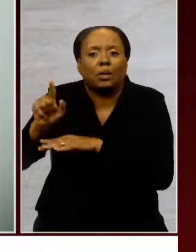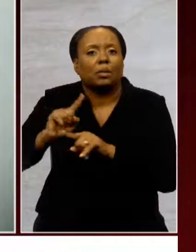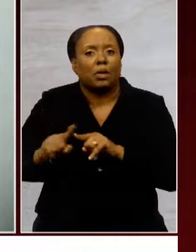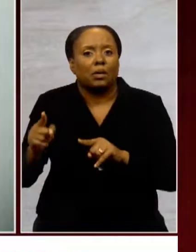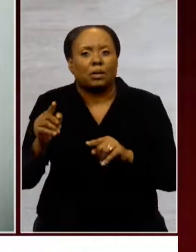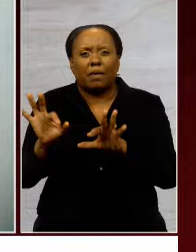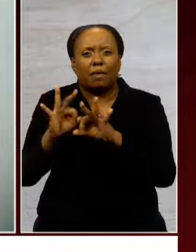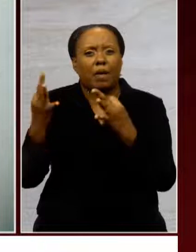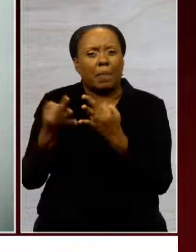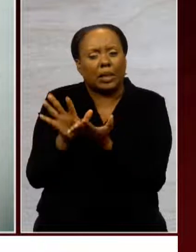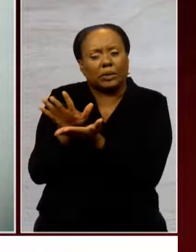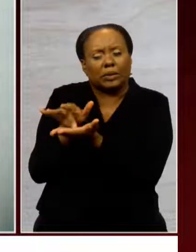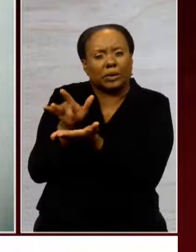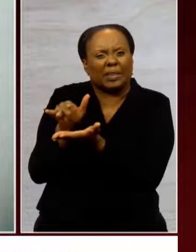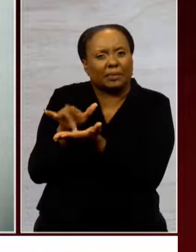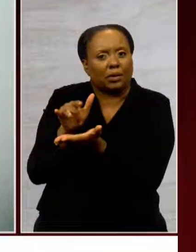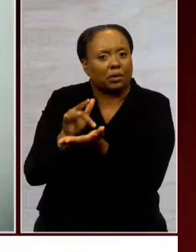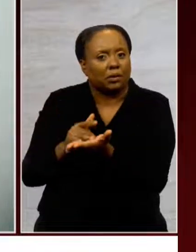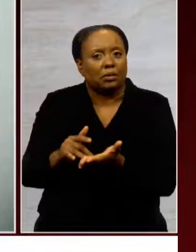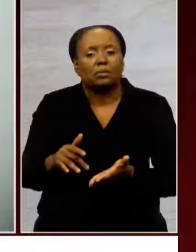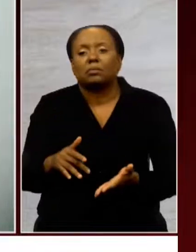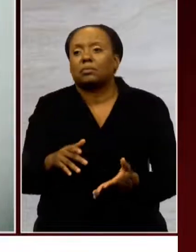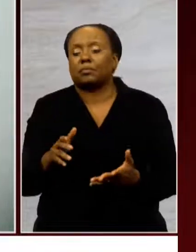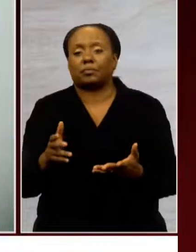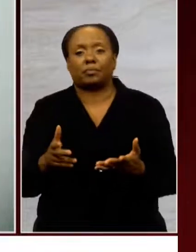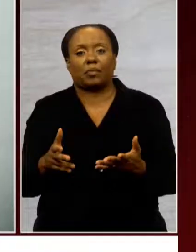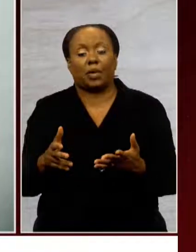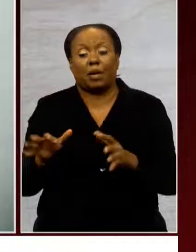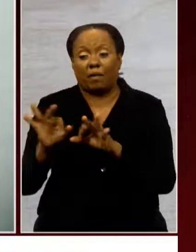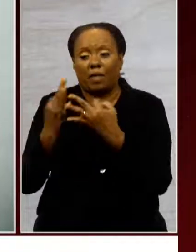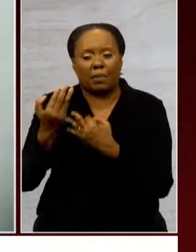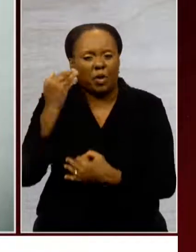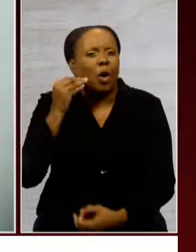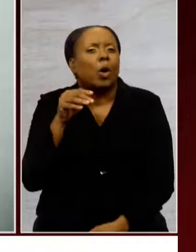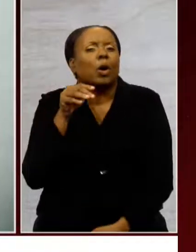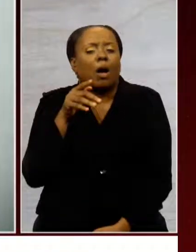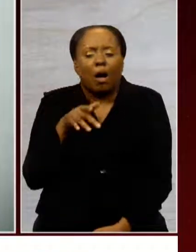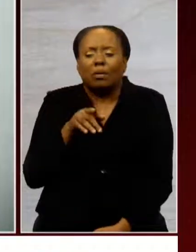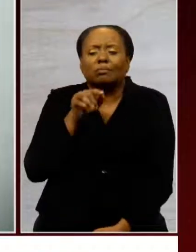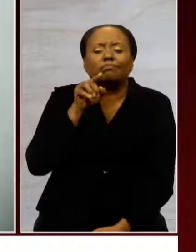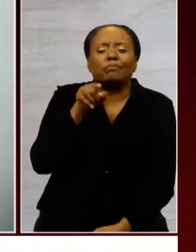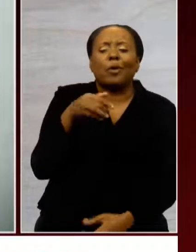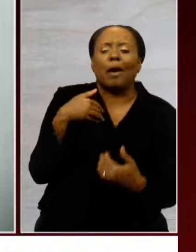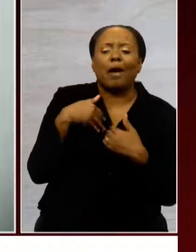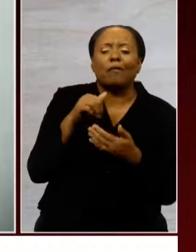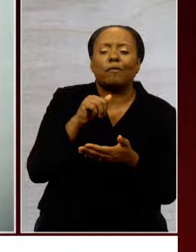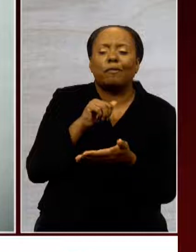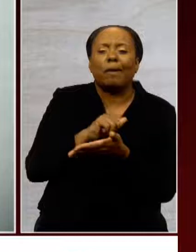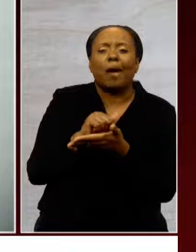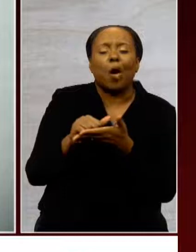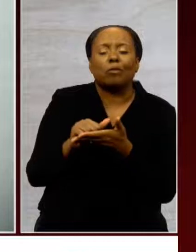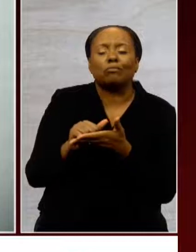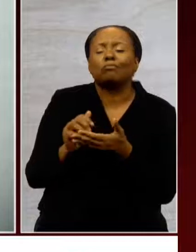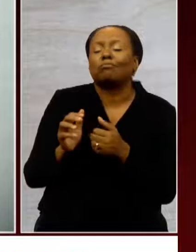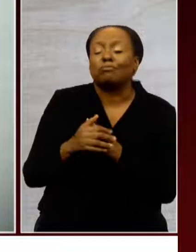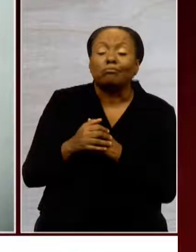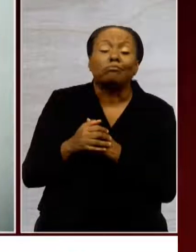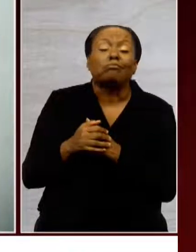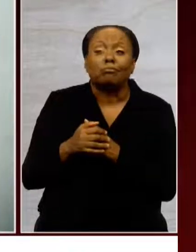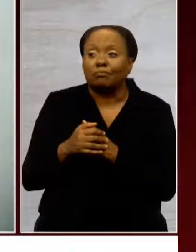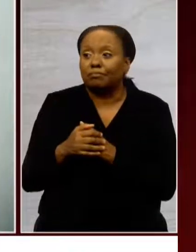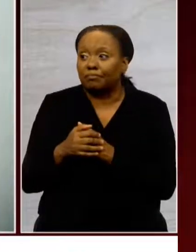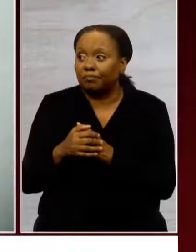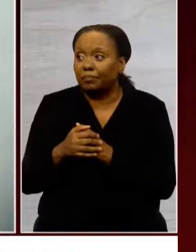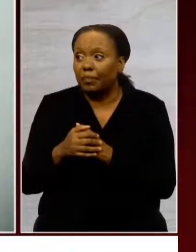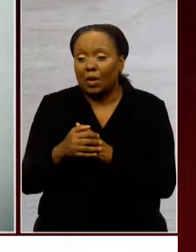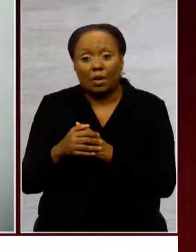of you. They know you have a bank account. They know that money's coming on in a regular thing, and we've had situations where people have actually